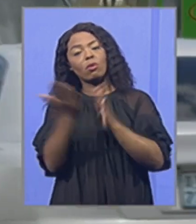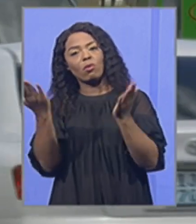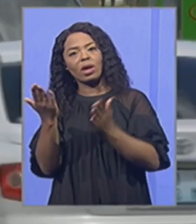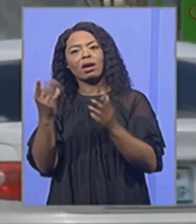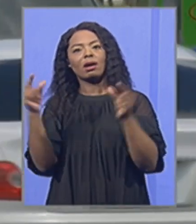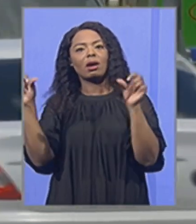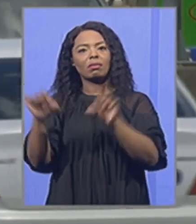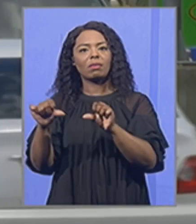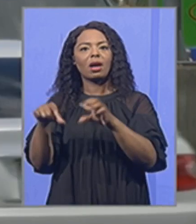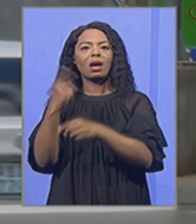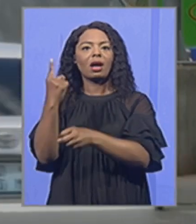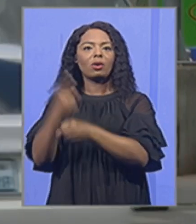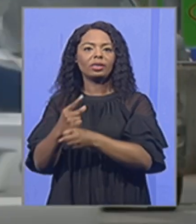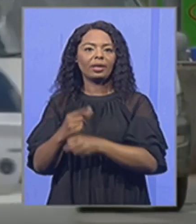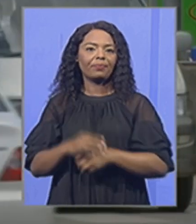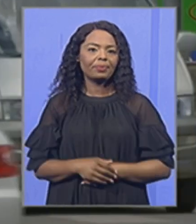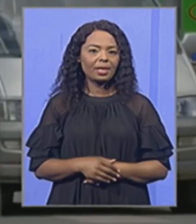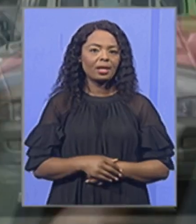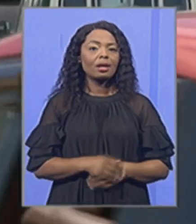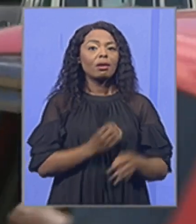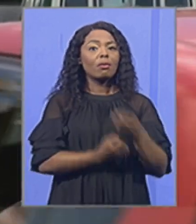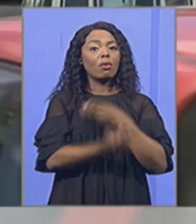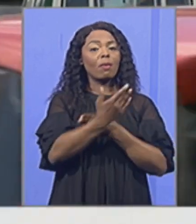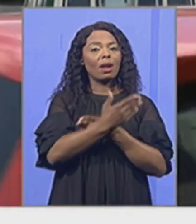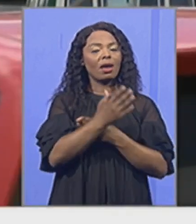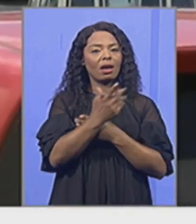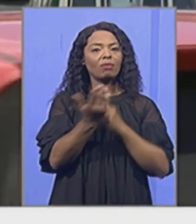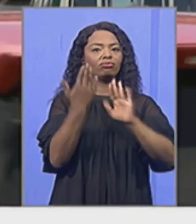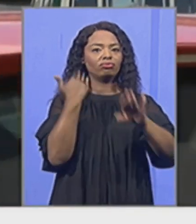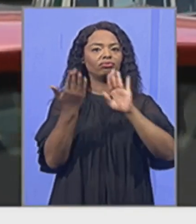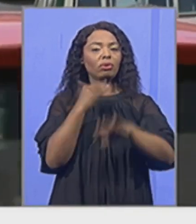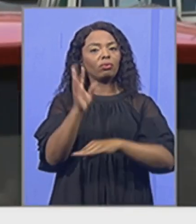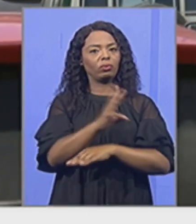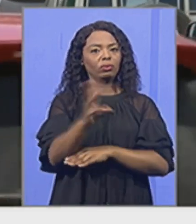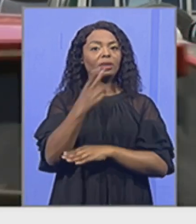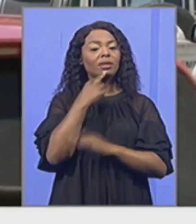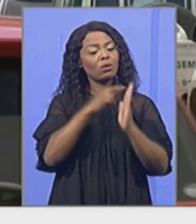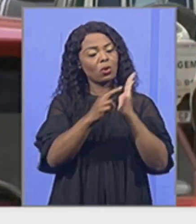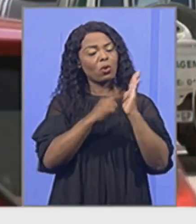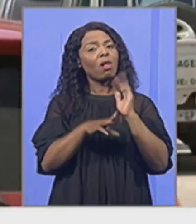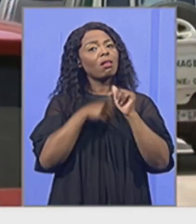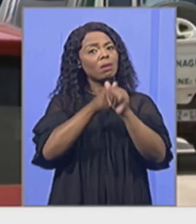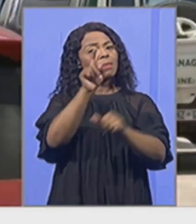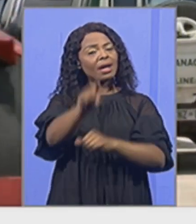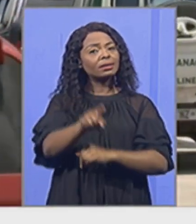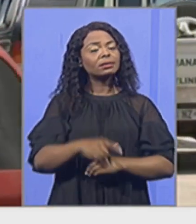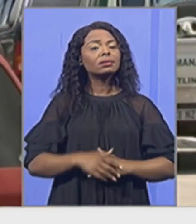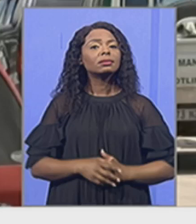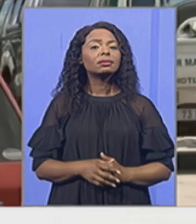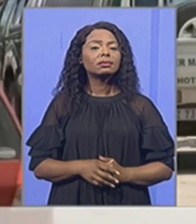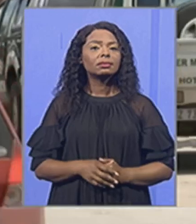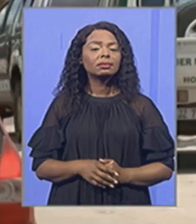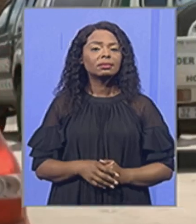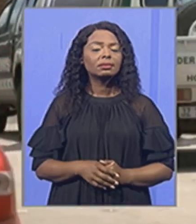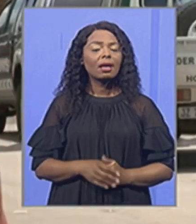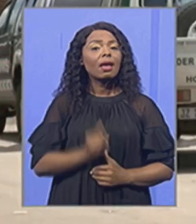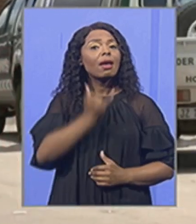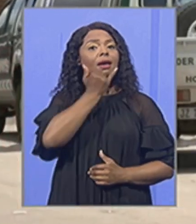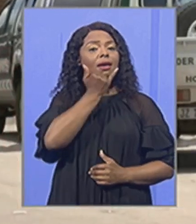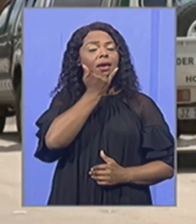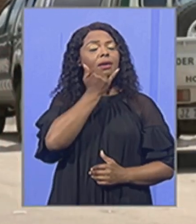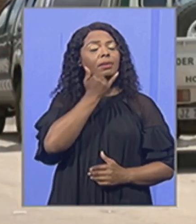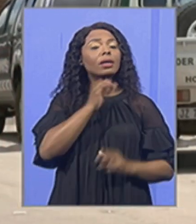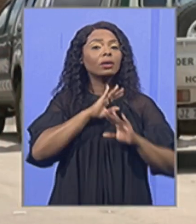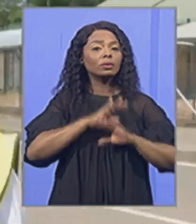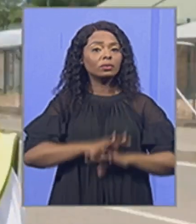ka Mpumalanga ba laola sephethephethe ba hlokomedisitse bakganni hore ba ikobele melao ya tsela. We are generally happy and content with